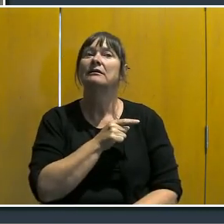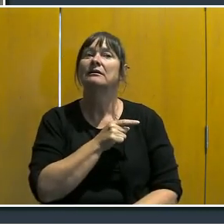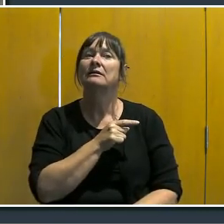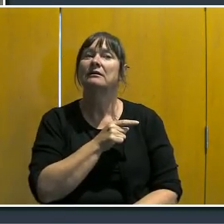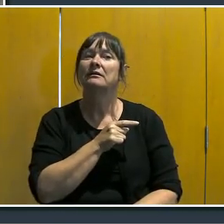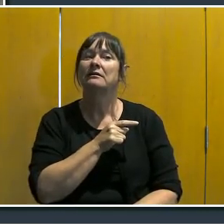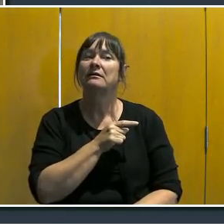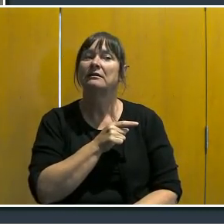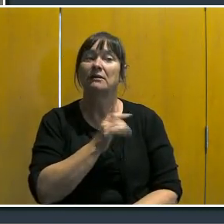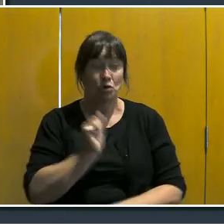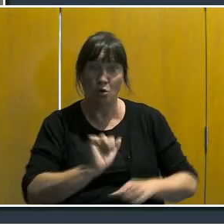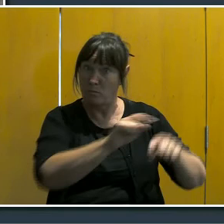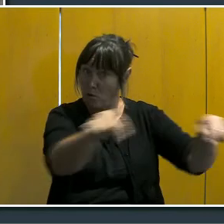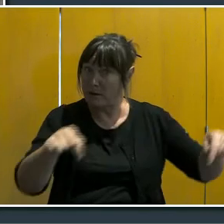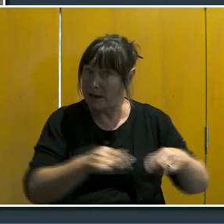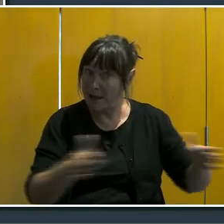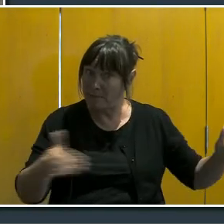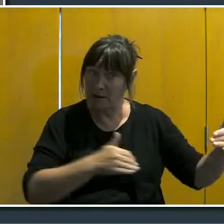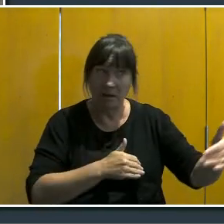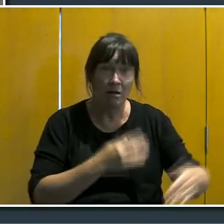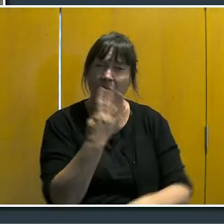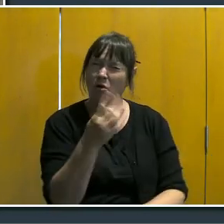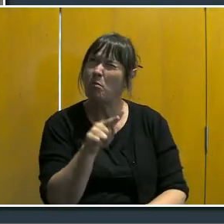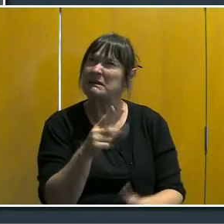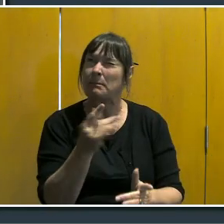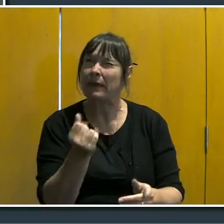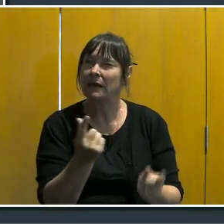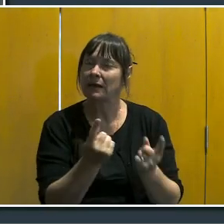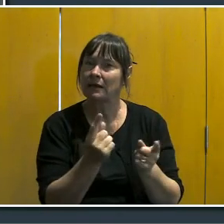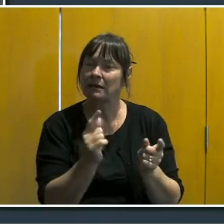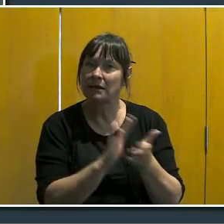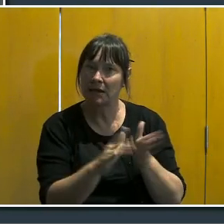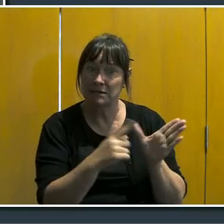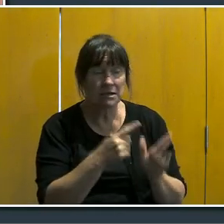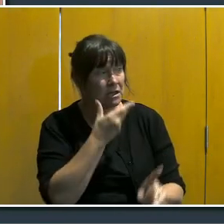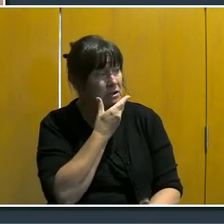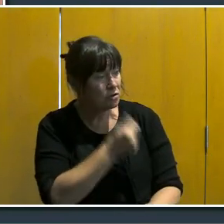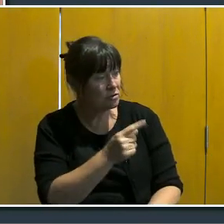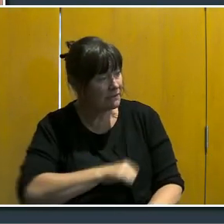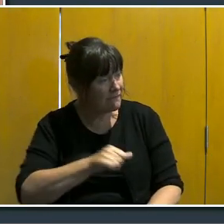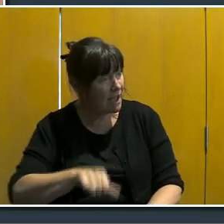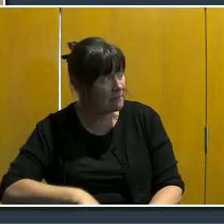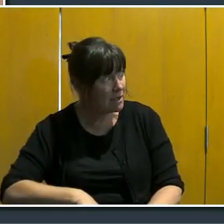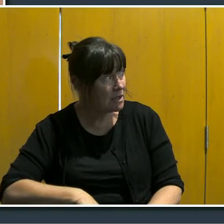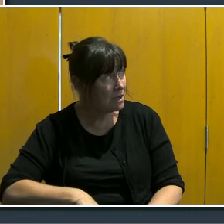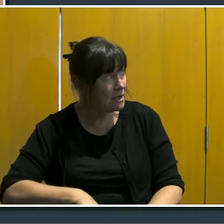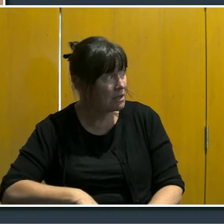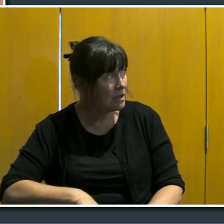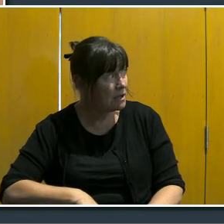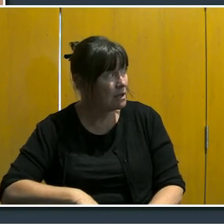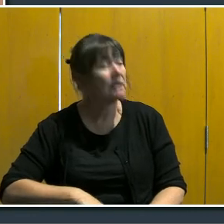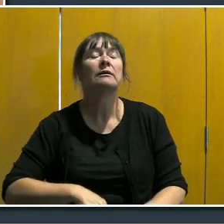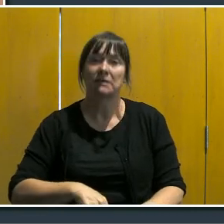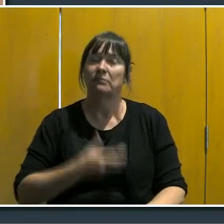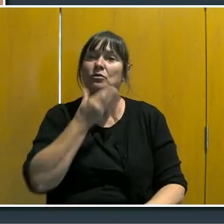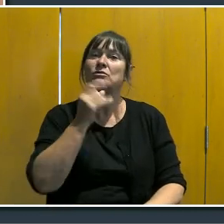How big's your property? 4 point something hectares, obviously. Okay. Yeah. And is it used as a farming? Yeah. No, it fits in for finishing stock